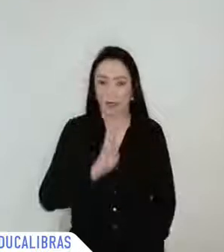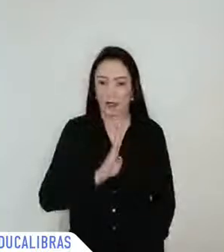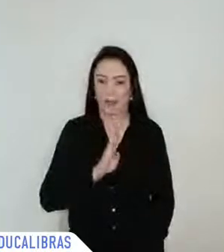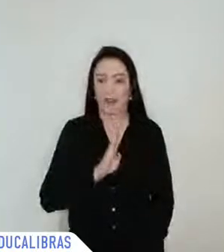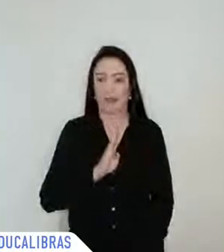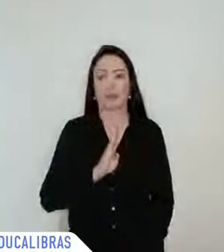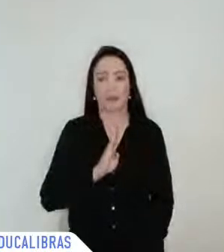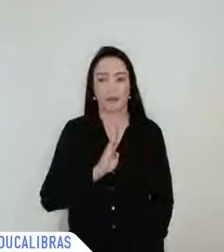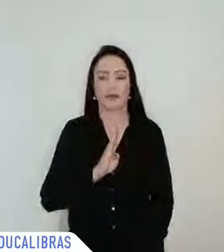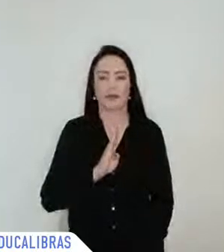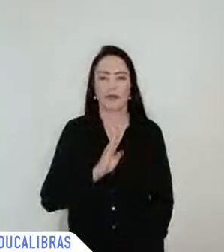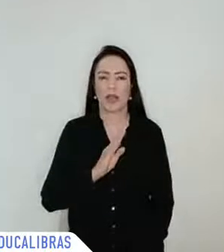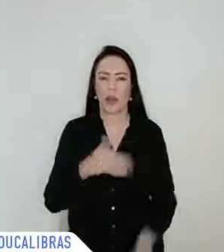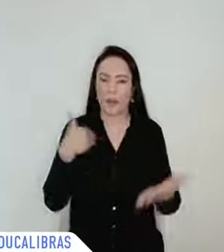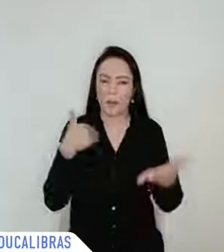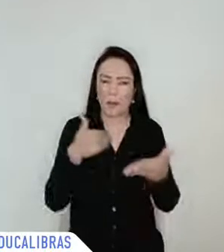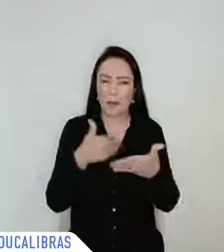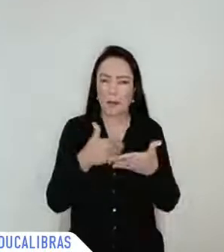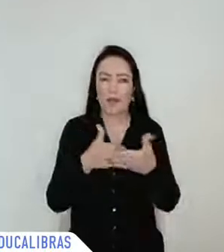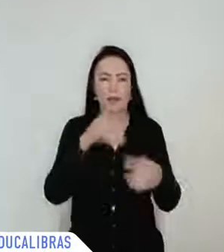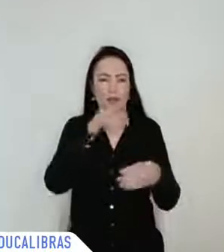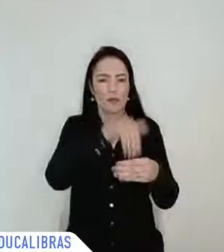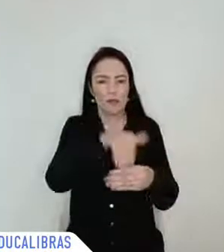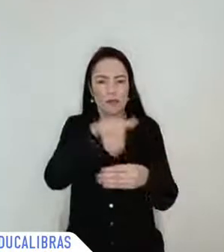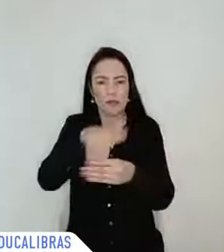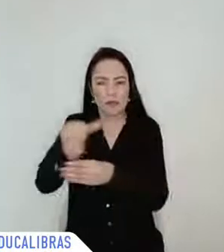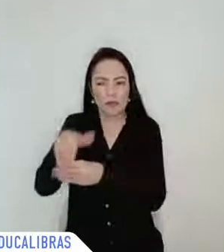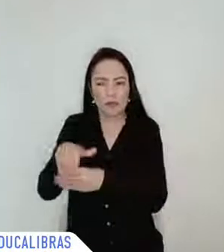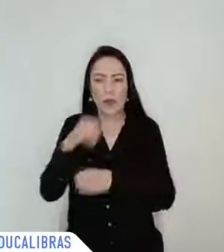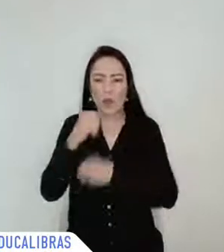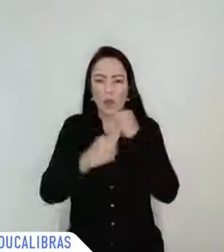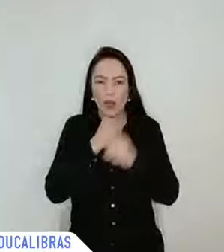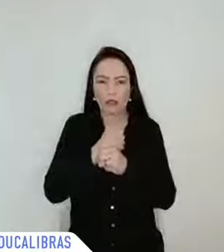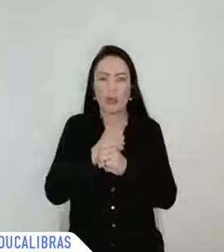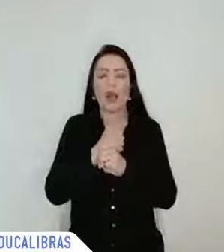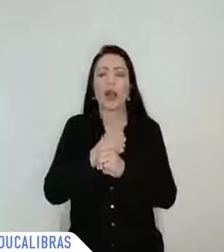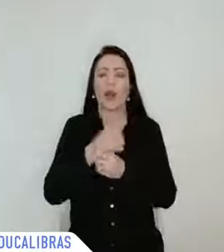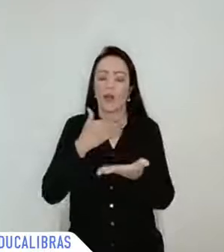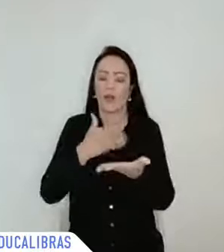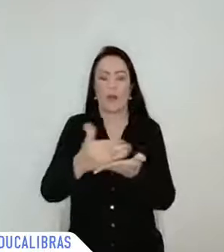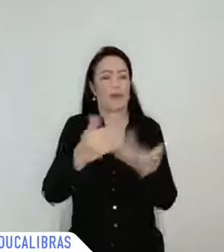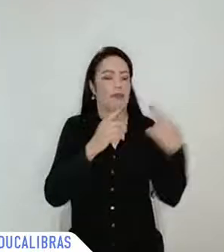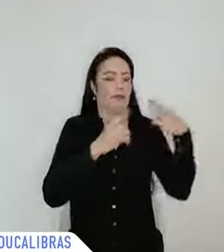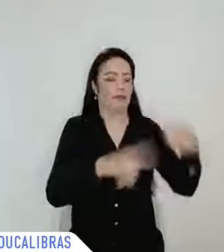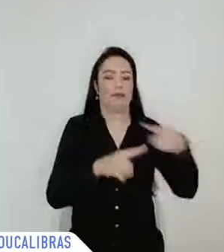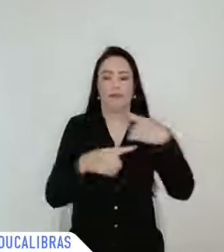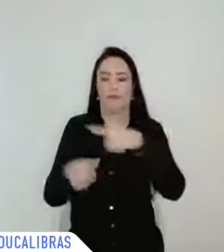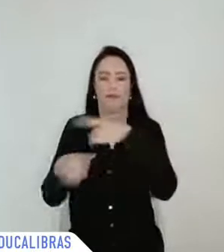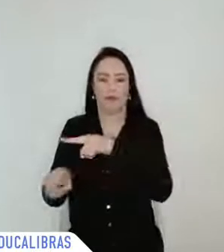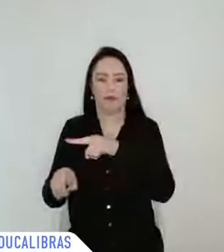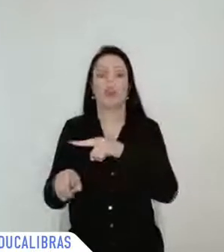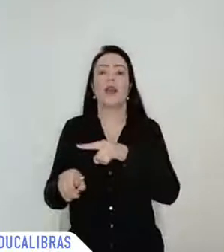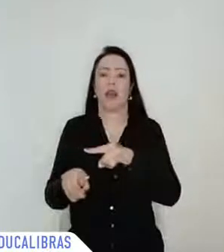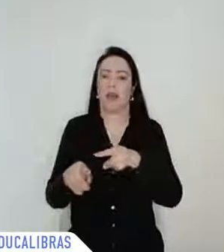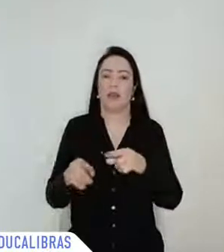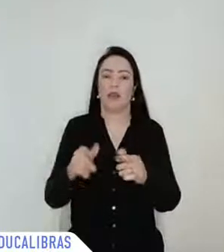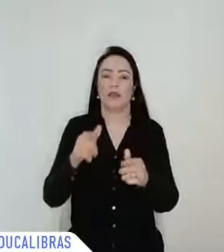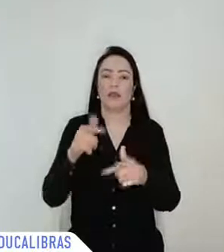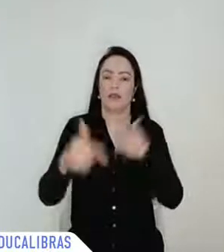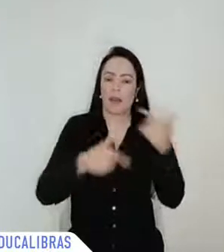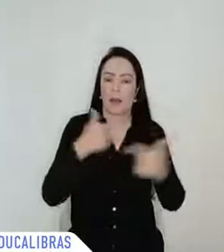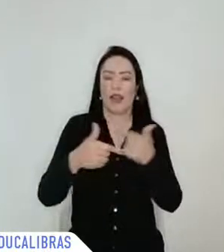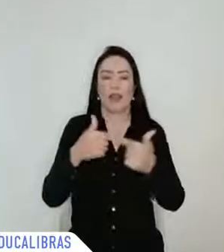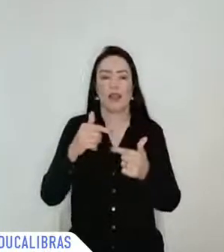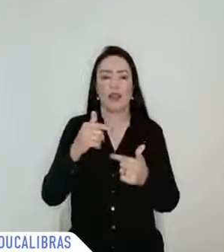of the country, when these are times for elections, usually the attacks to journalists